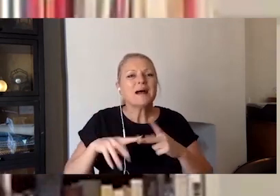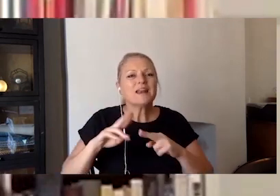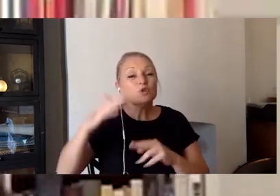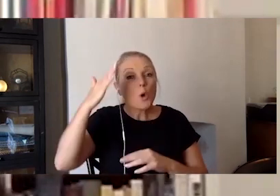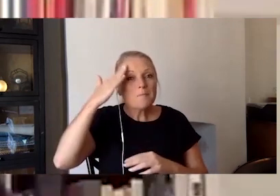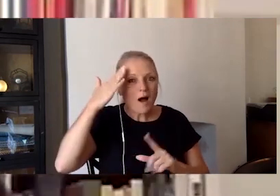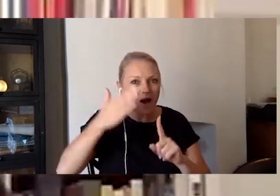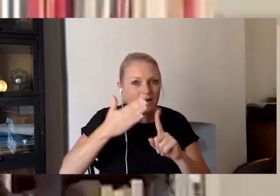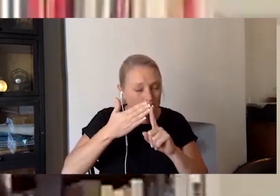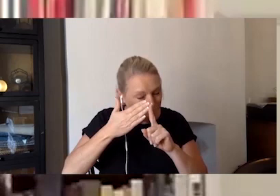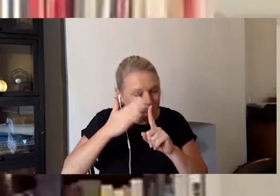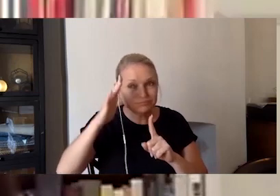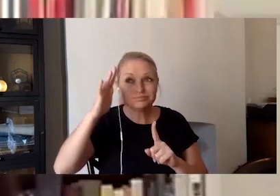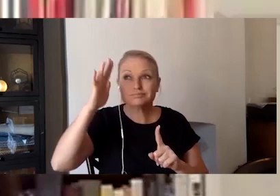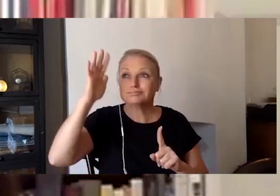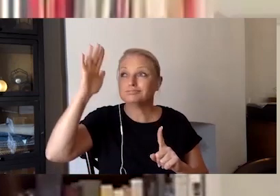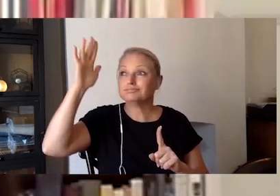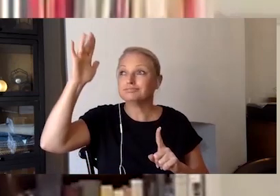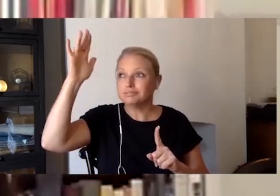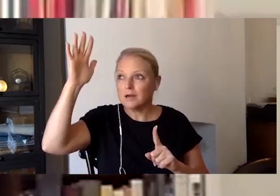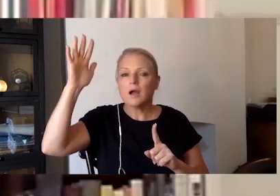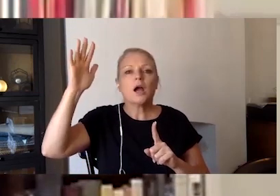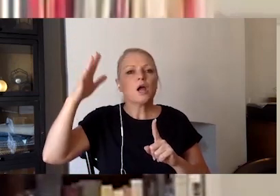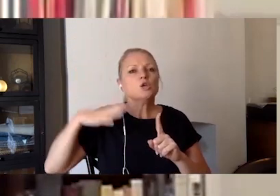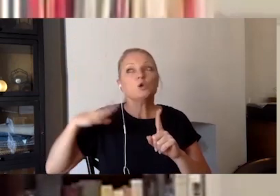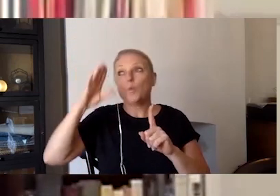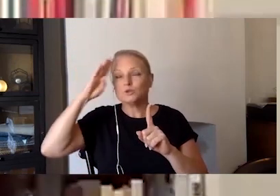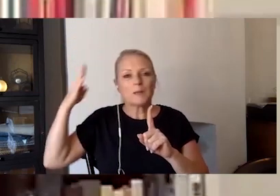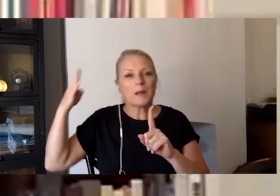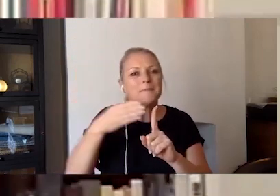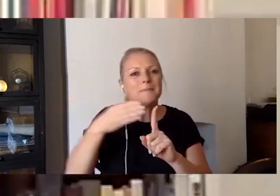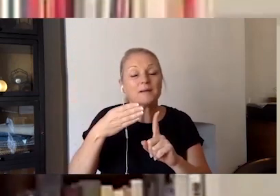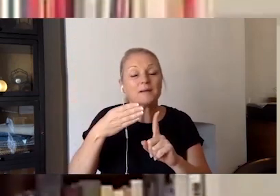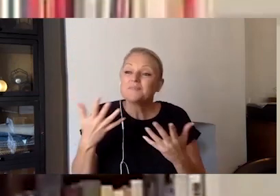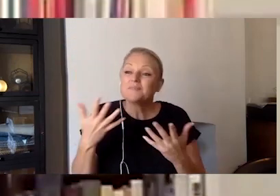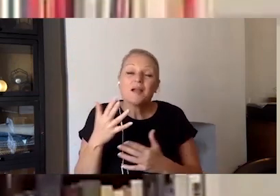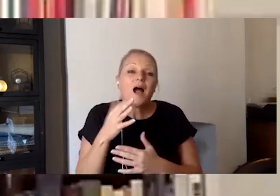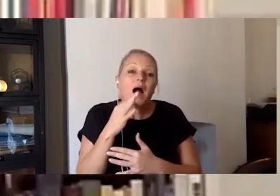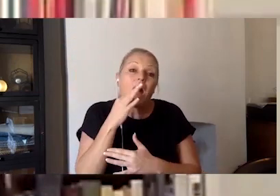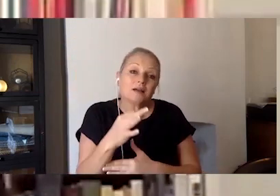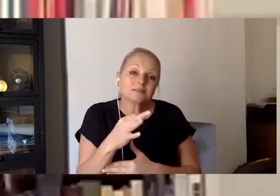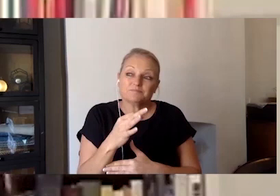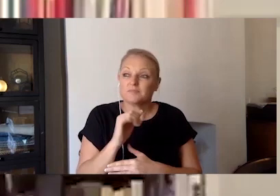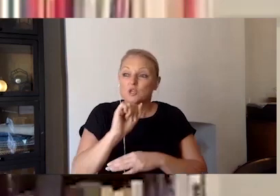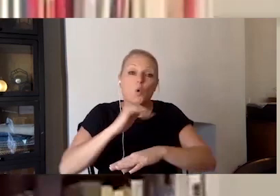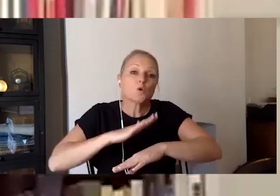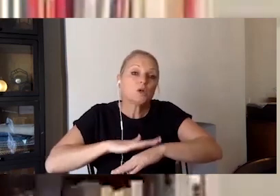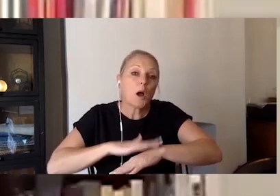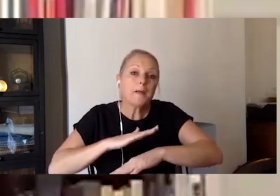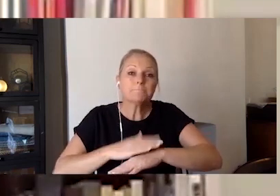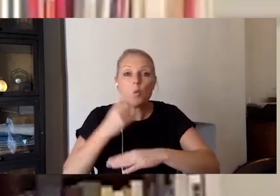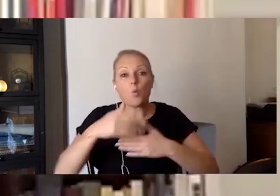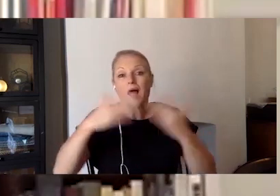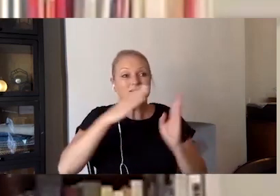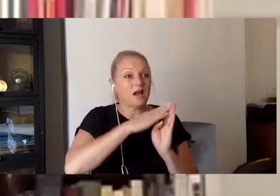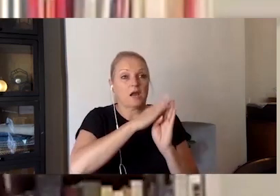think about what a creative habit would look like for you. It might be scheduling 15 minutes a day, and then in that 15 minutes doing a